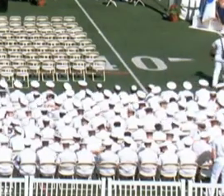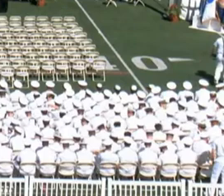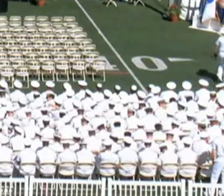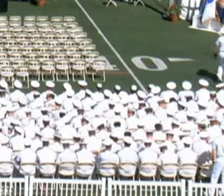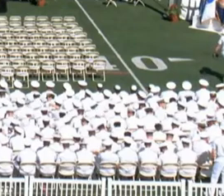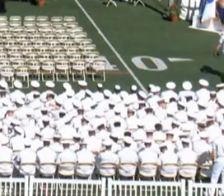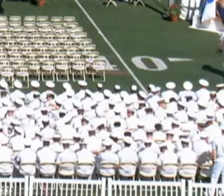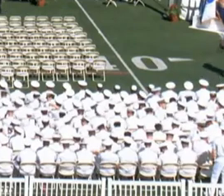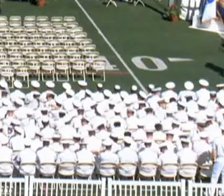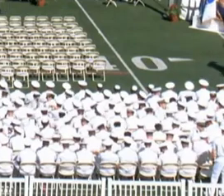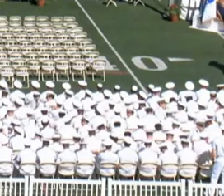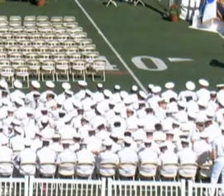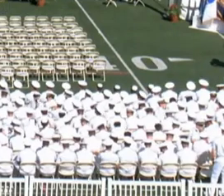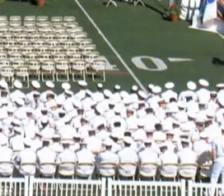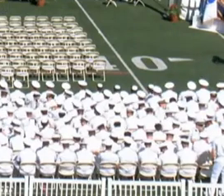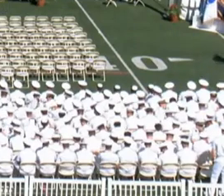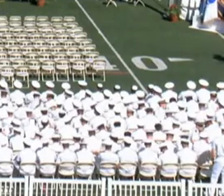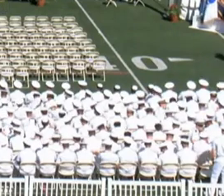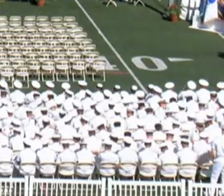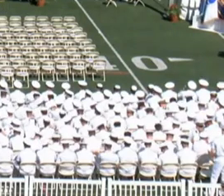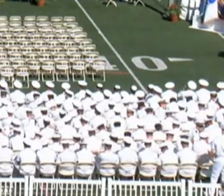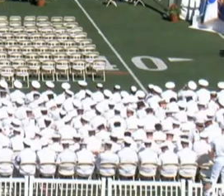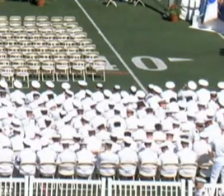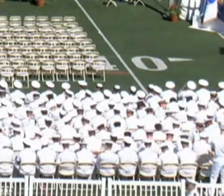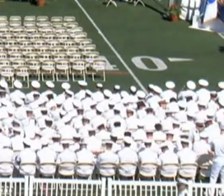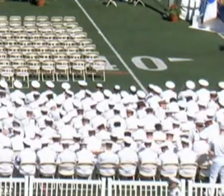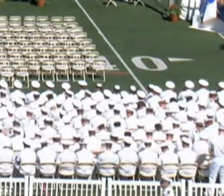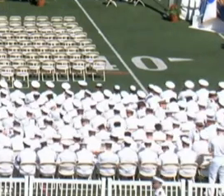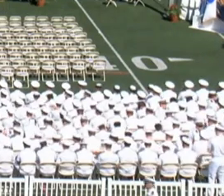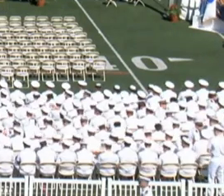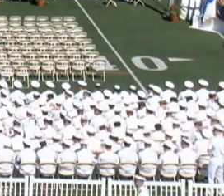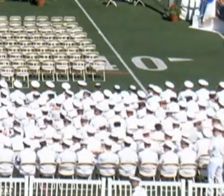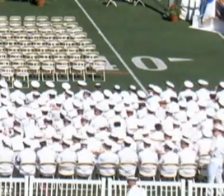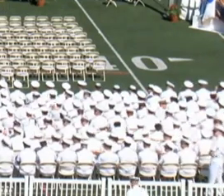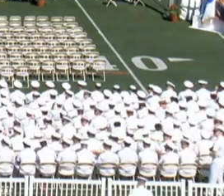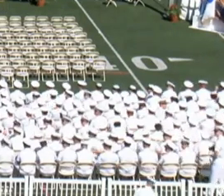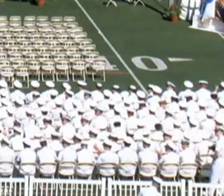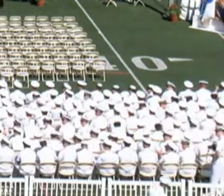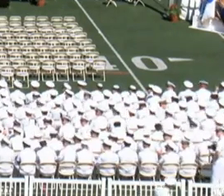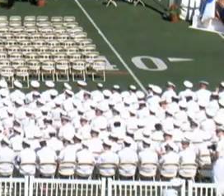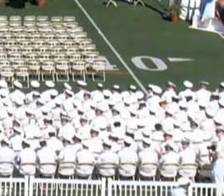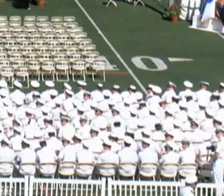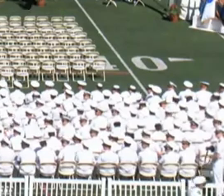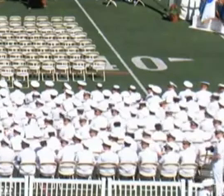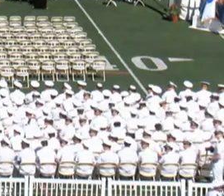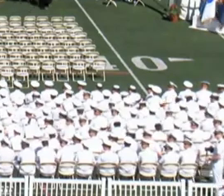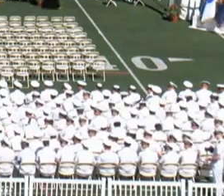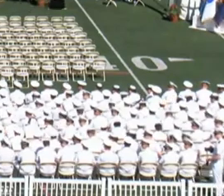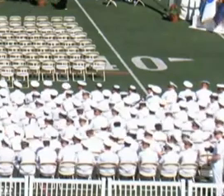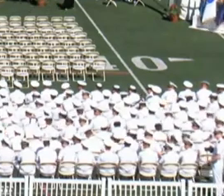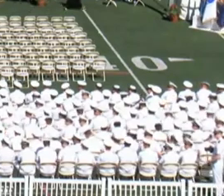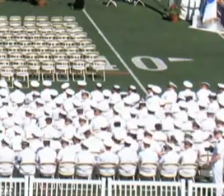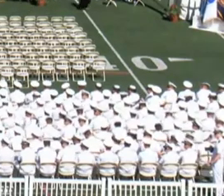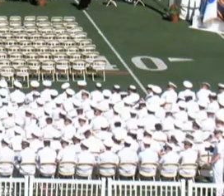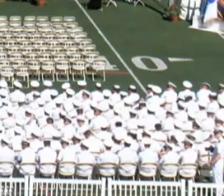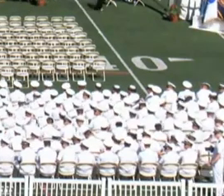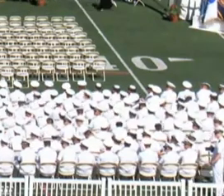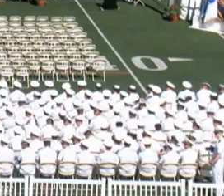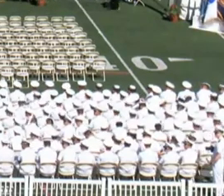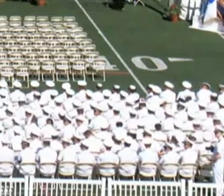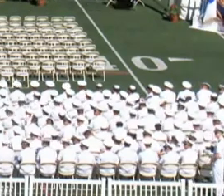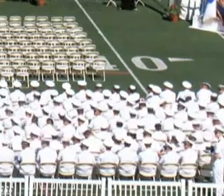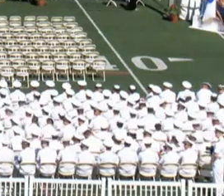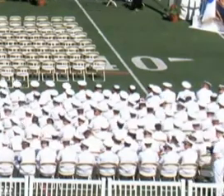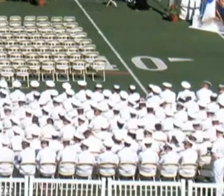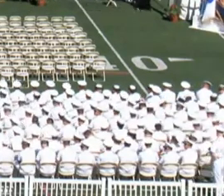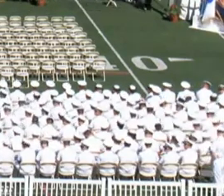only academy. The United States Merchant Marine Academy is privileged among the nation's 5 federal academies to begin, the only institution authorized to carry a battle standard